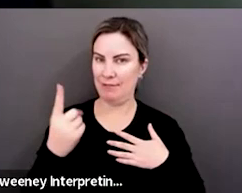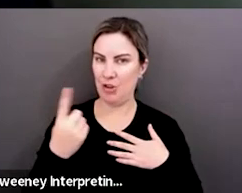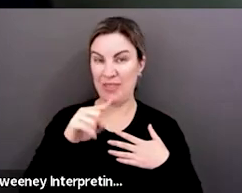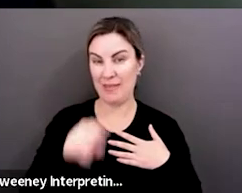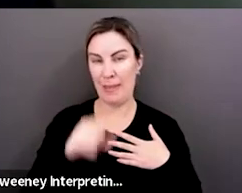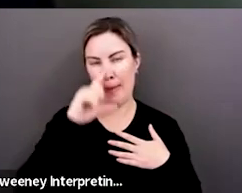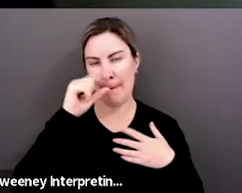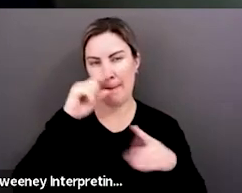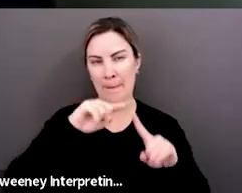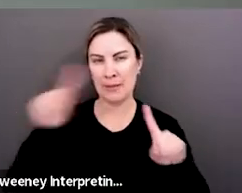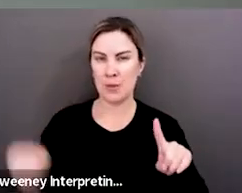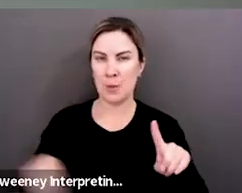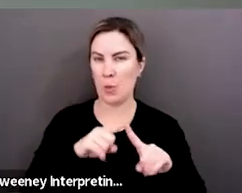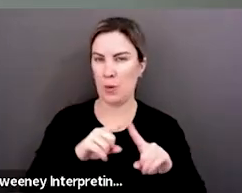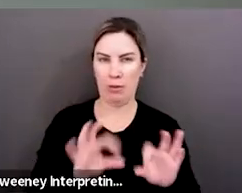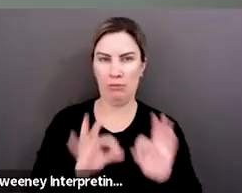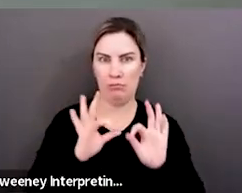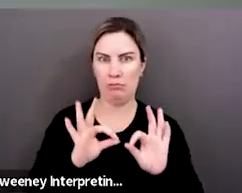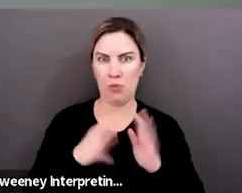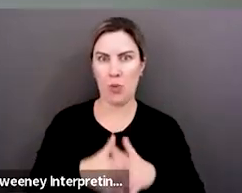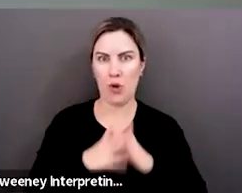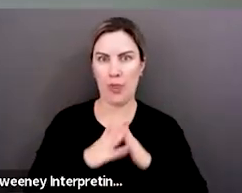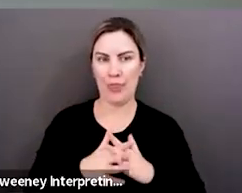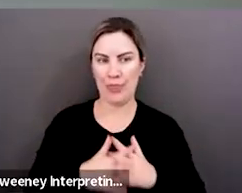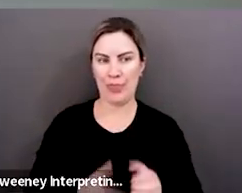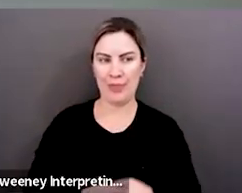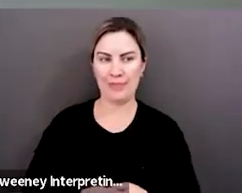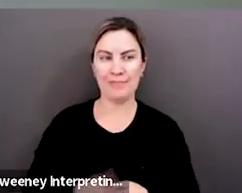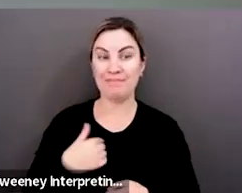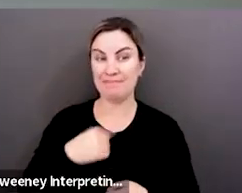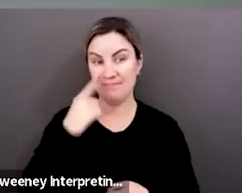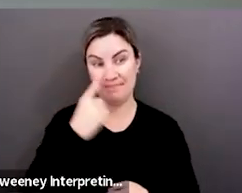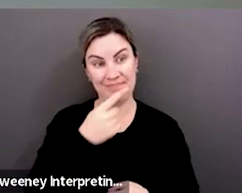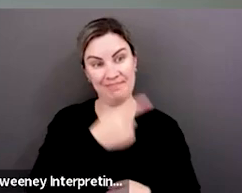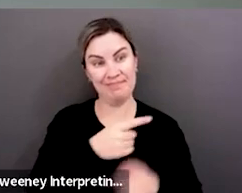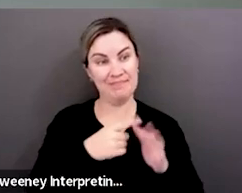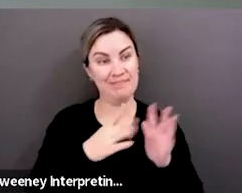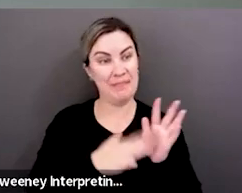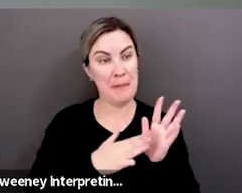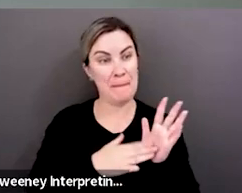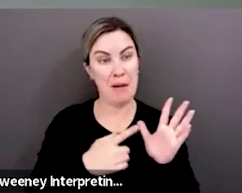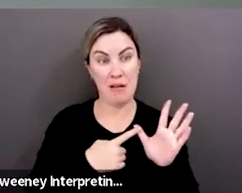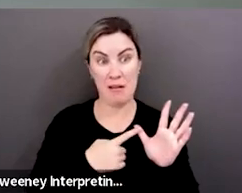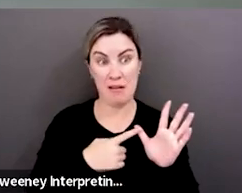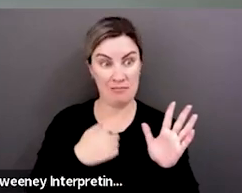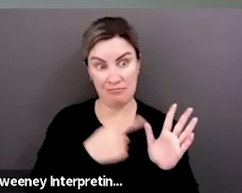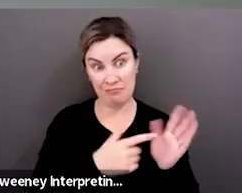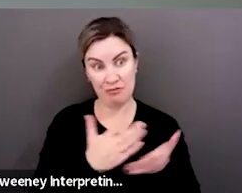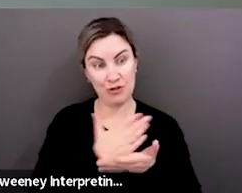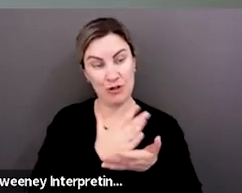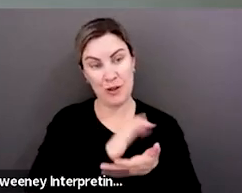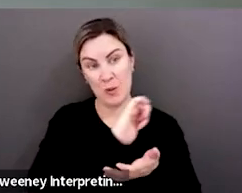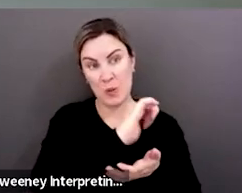generalise. Thank you. Awesome. I can see, Emma, you're nodding your head. I might let you jump in there to share your tip and